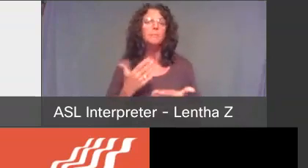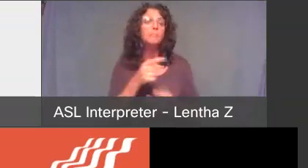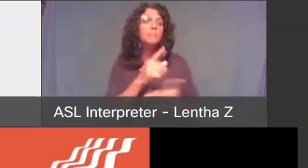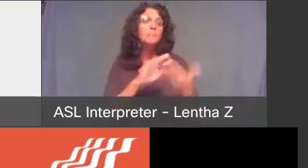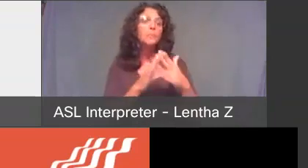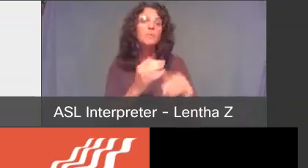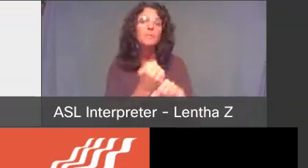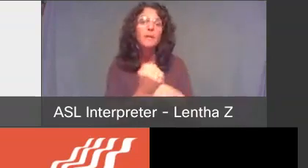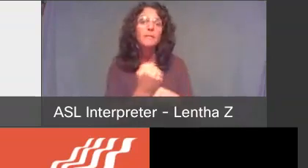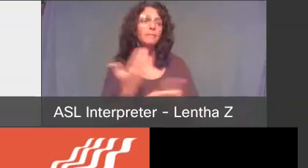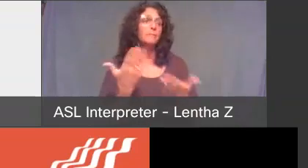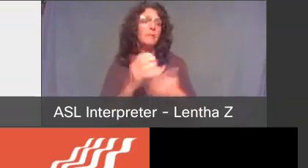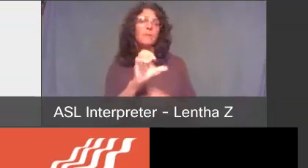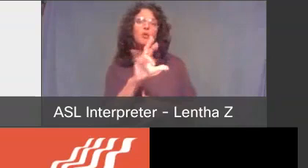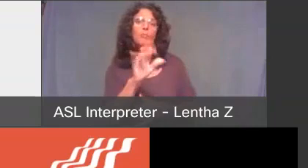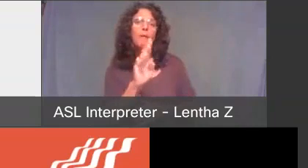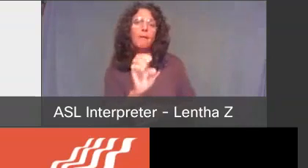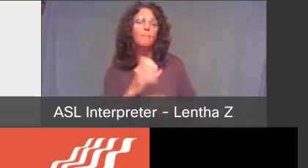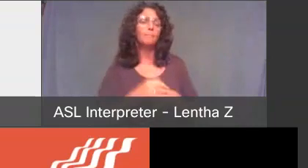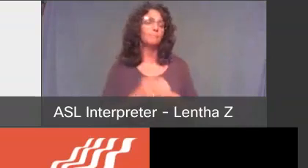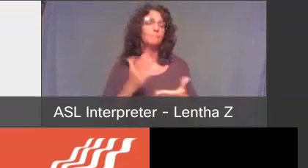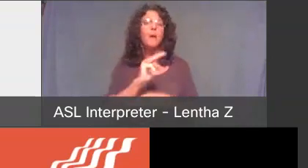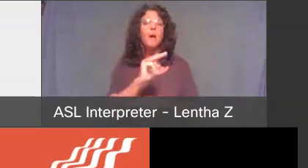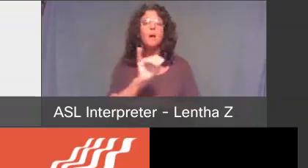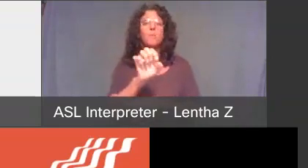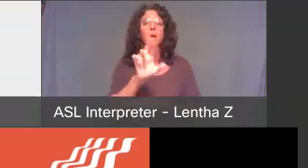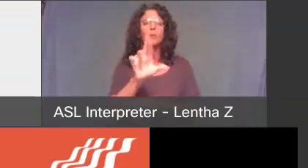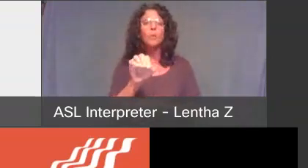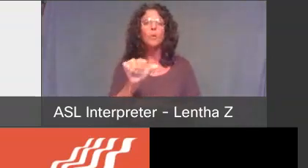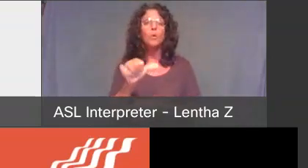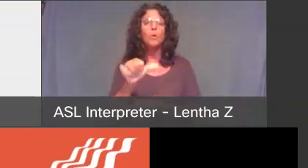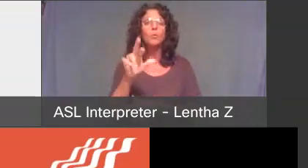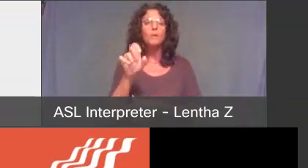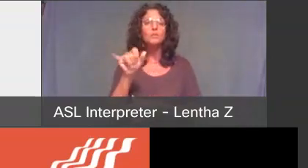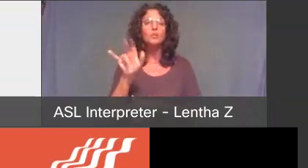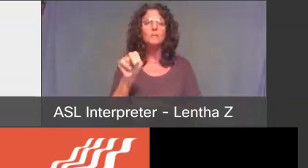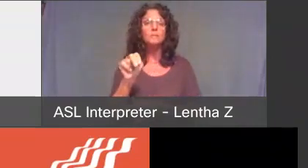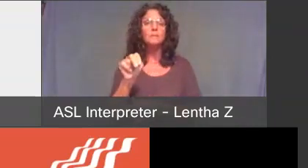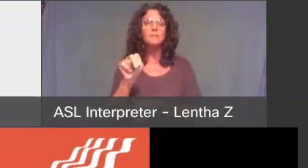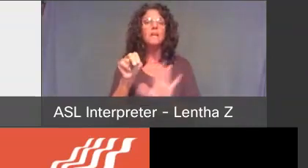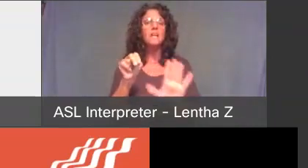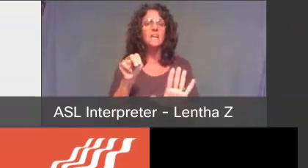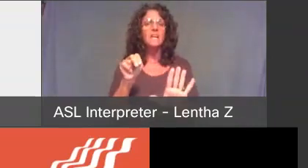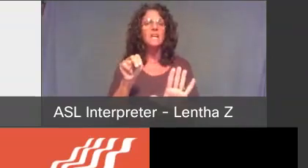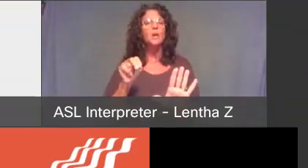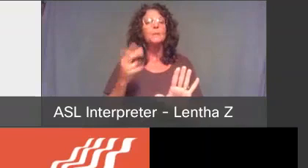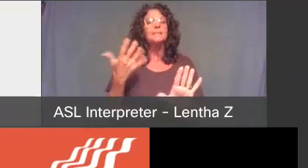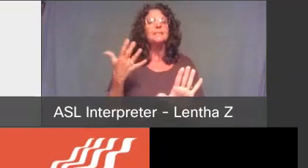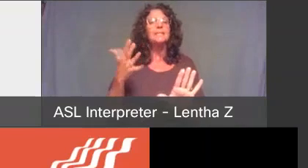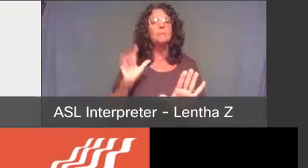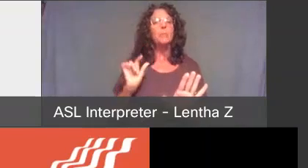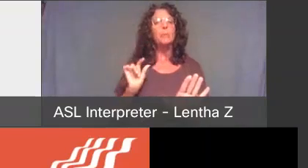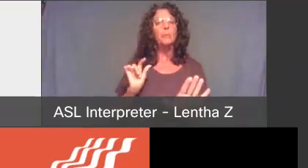violence or microaggressions. And microaggressions are just small, seemingly innocuous things that people